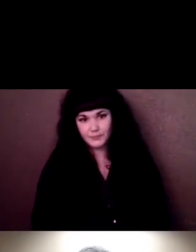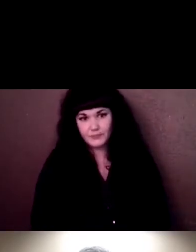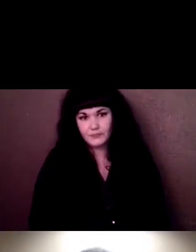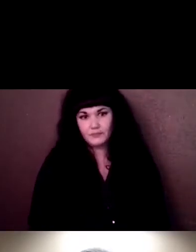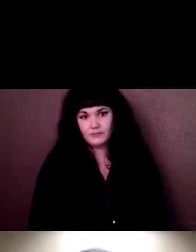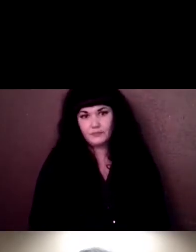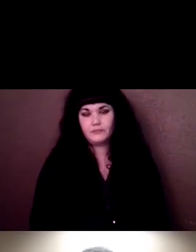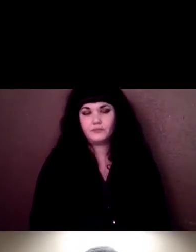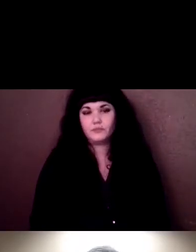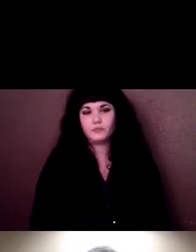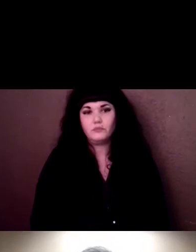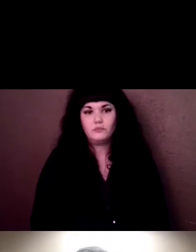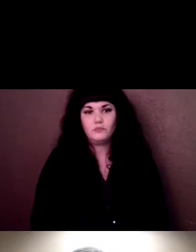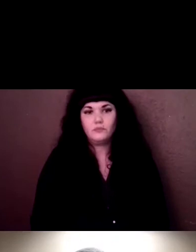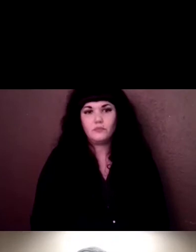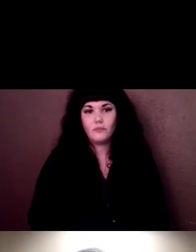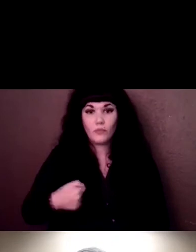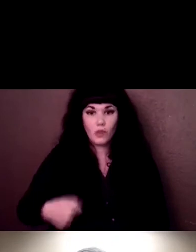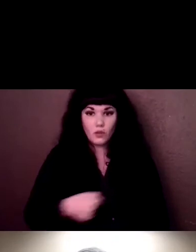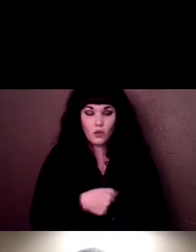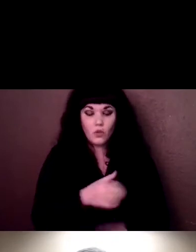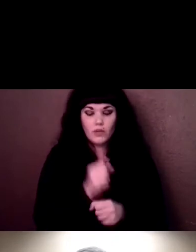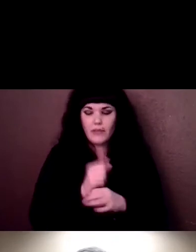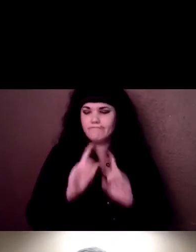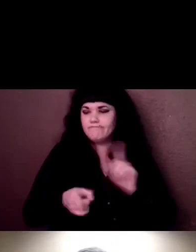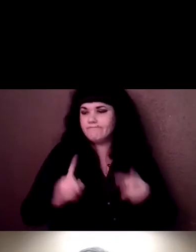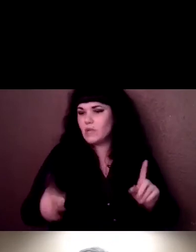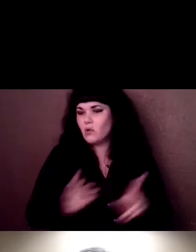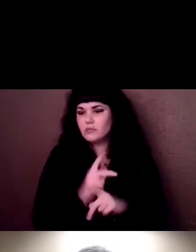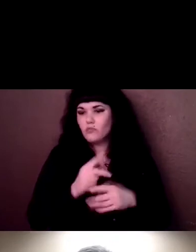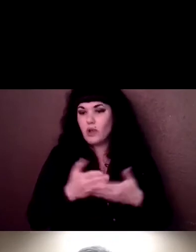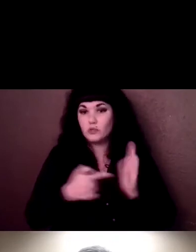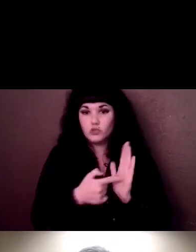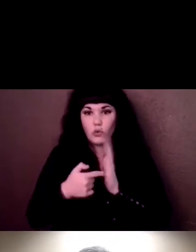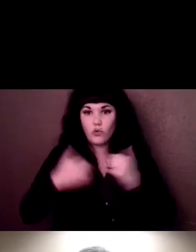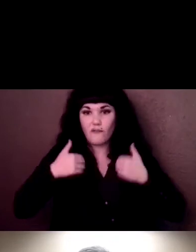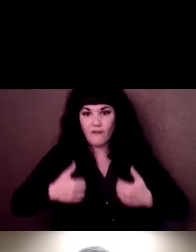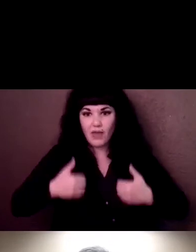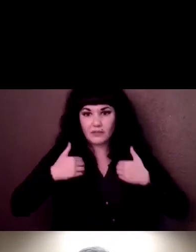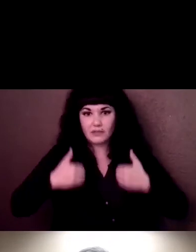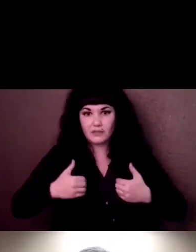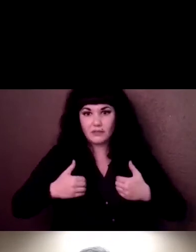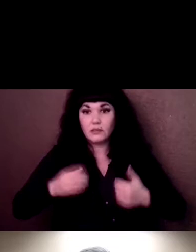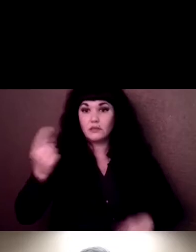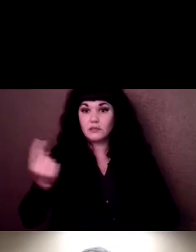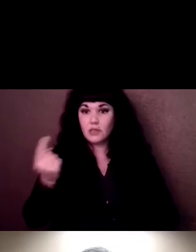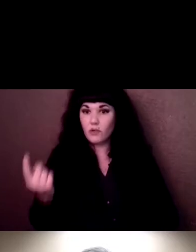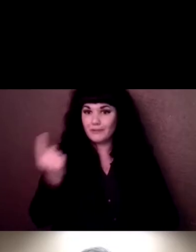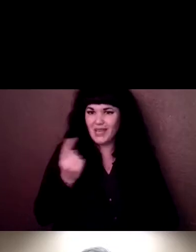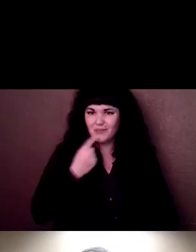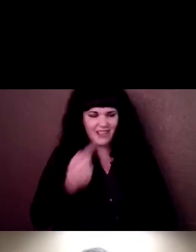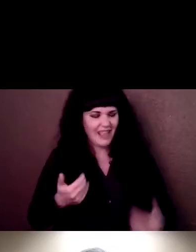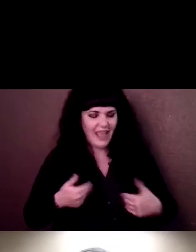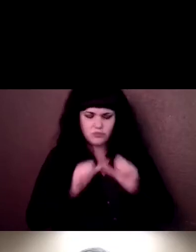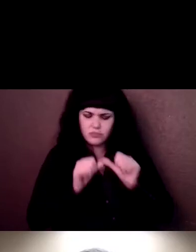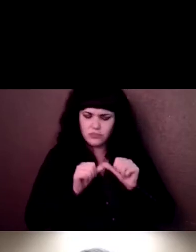We make various products. This is just showing you a vest. If somebody presented to me with chronic pain affecting his upper, middle, and